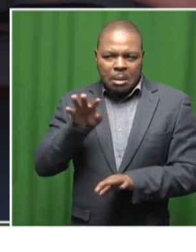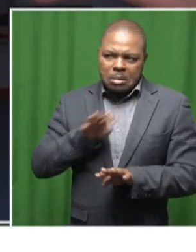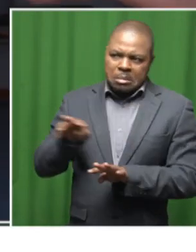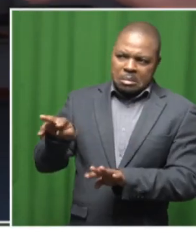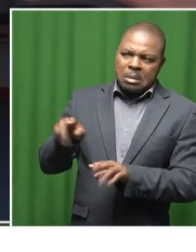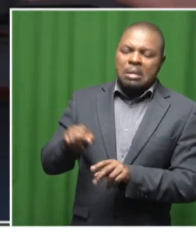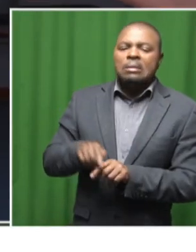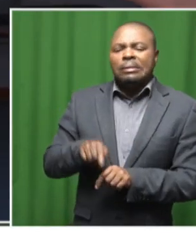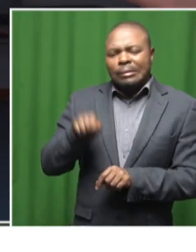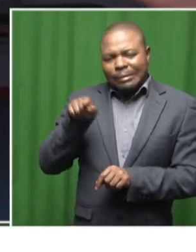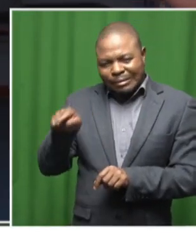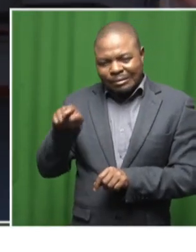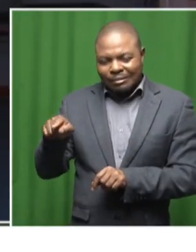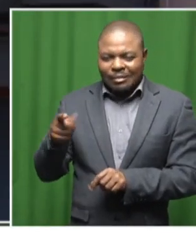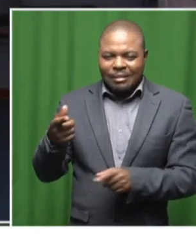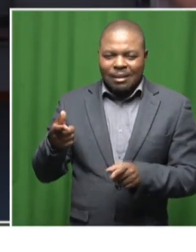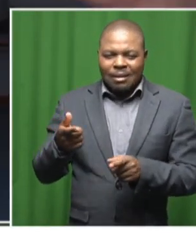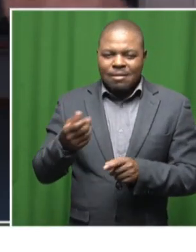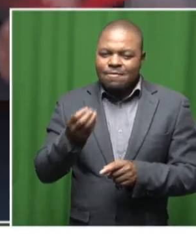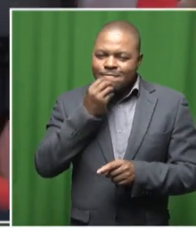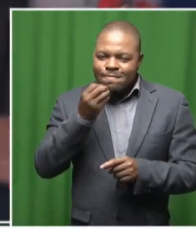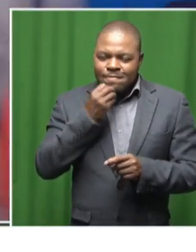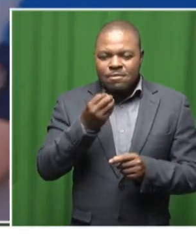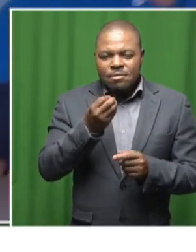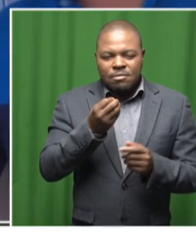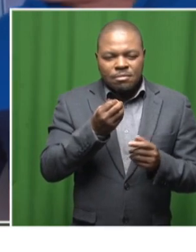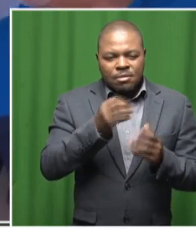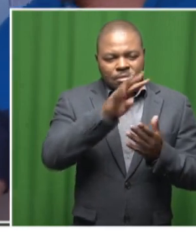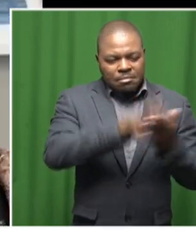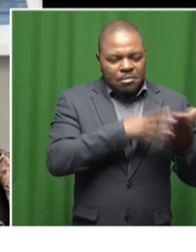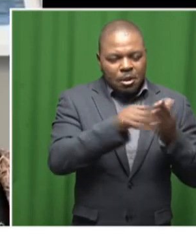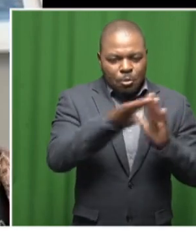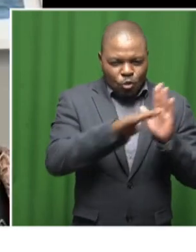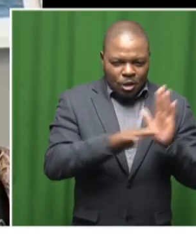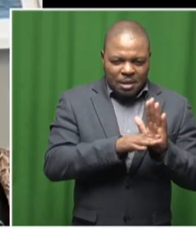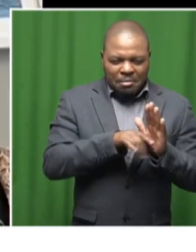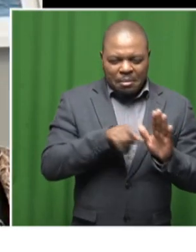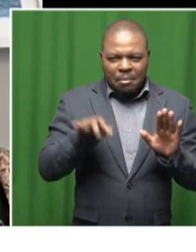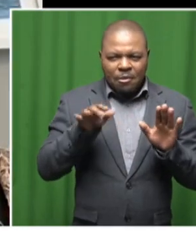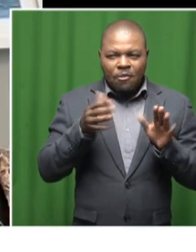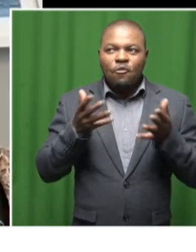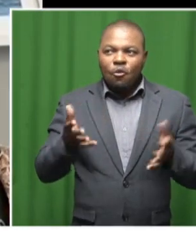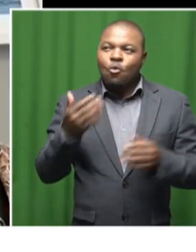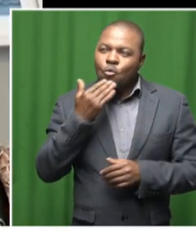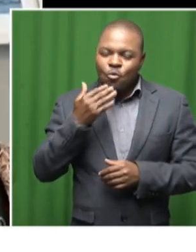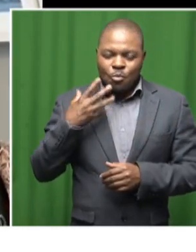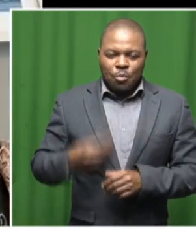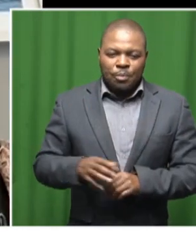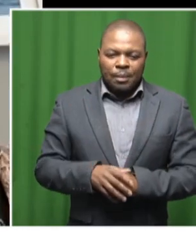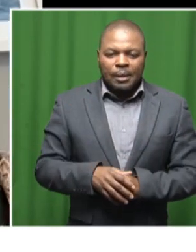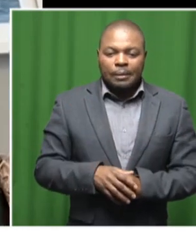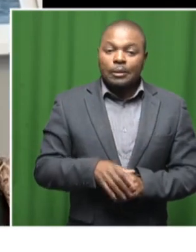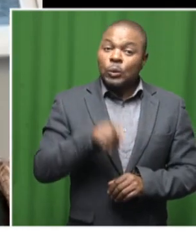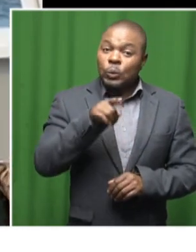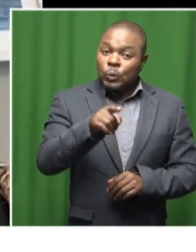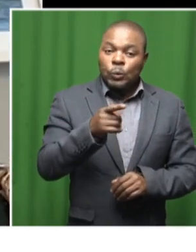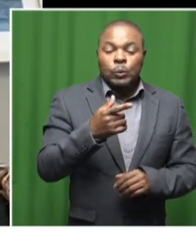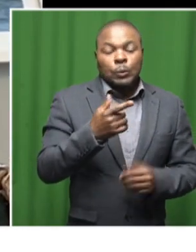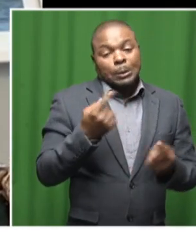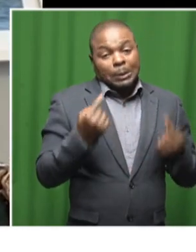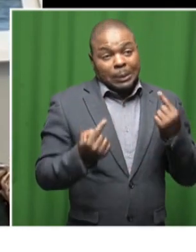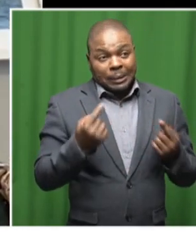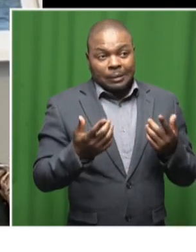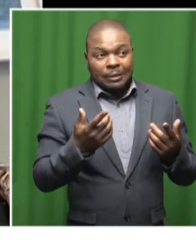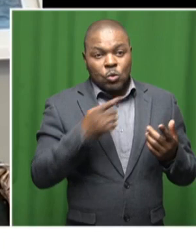continues to be associated with the feeding scheme programs. No doubt your help is needed everywhere. So are you planning